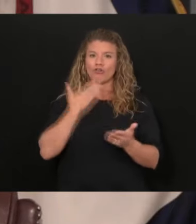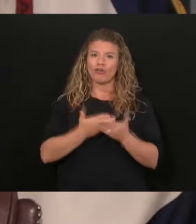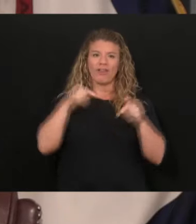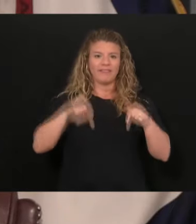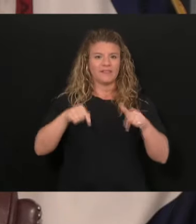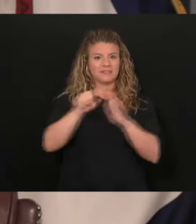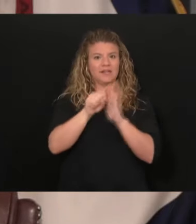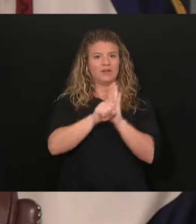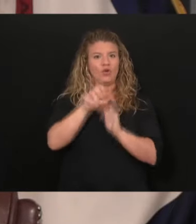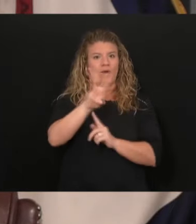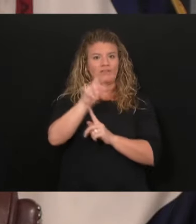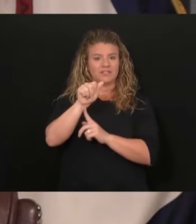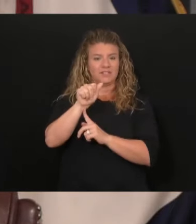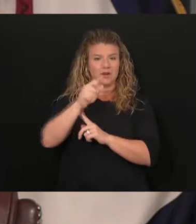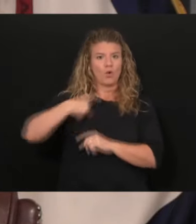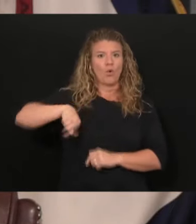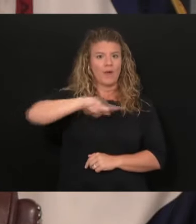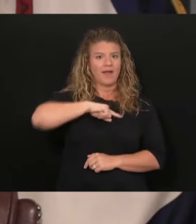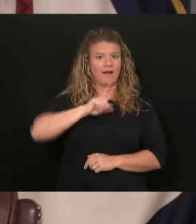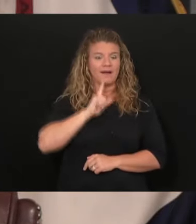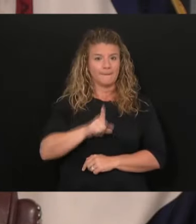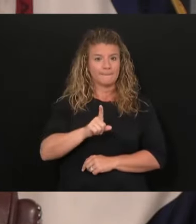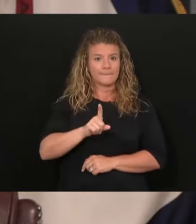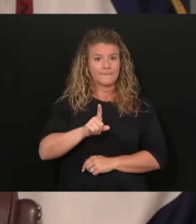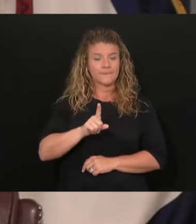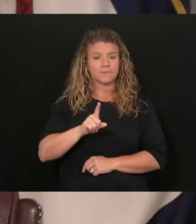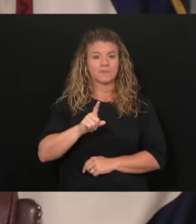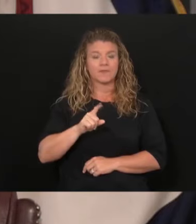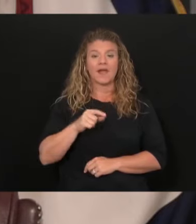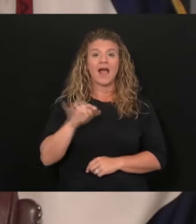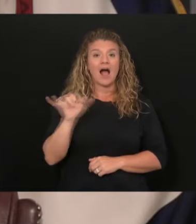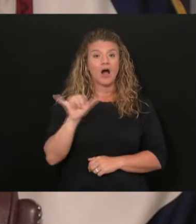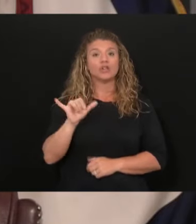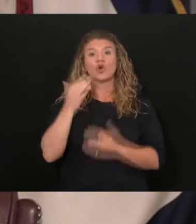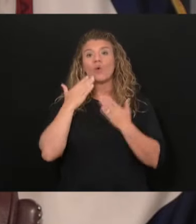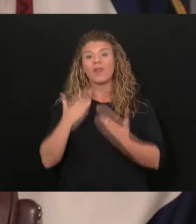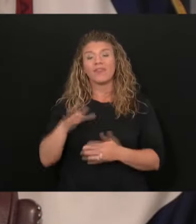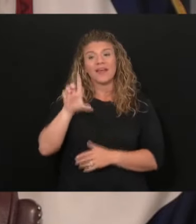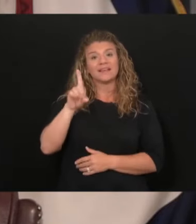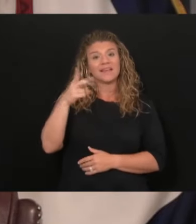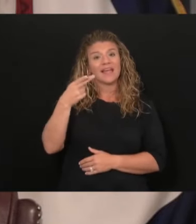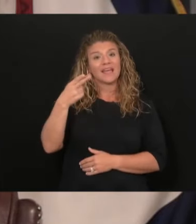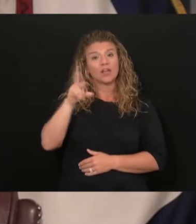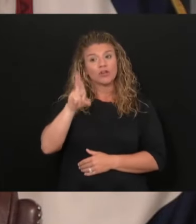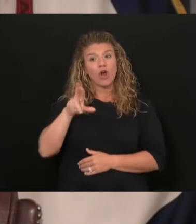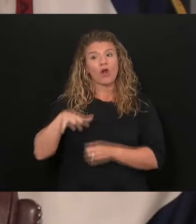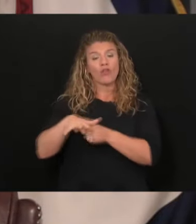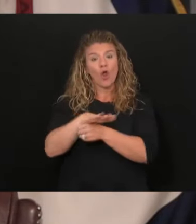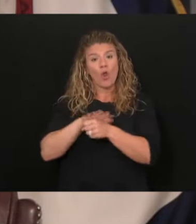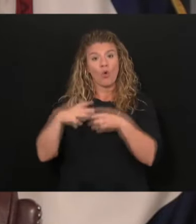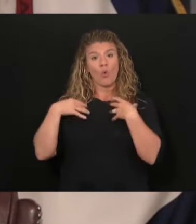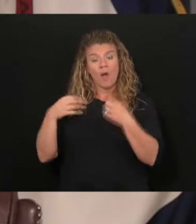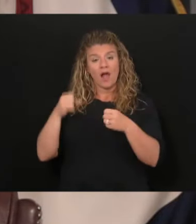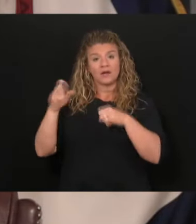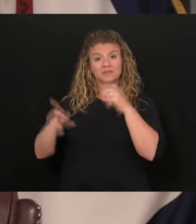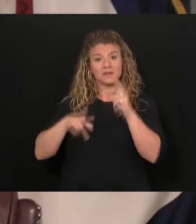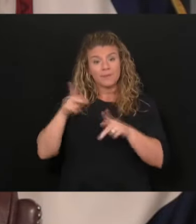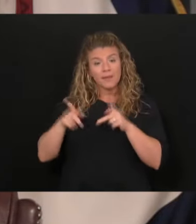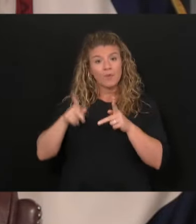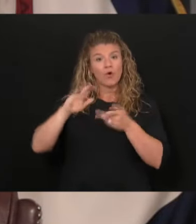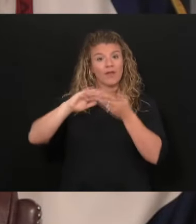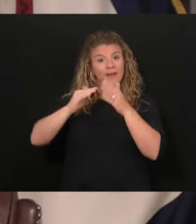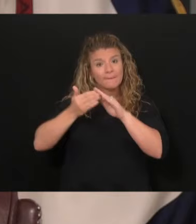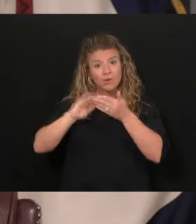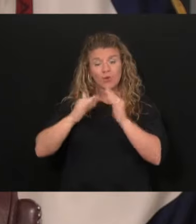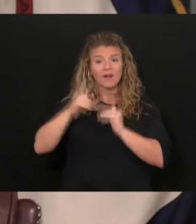to again go back and thank all those at DHHR, all our local health people, all the healthcare community